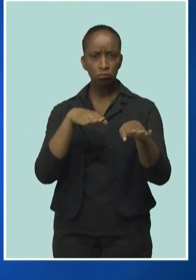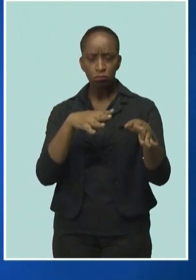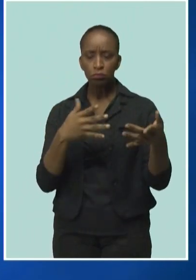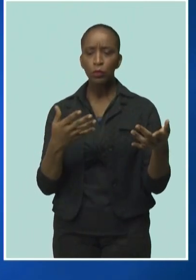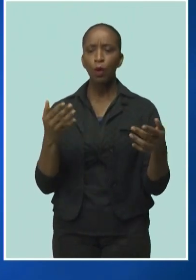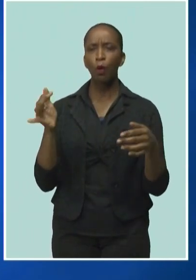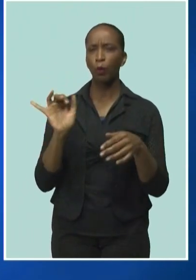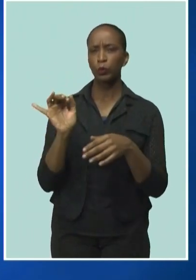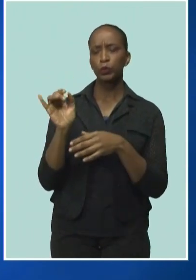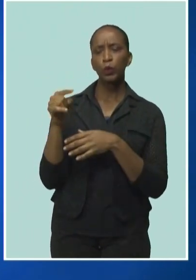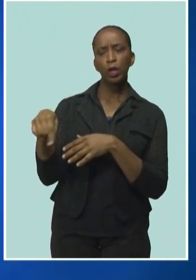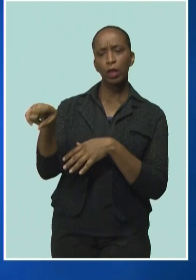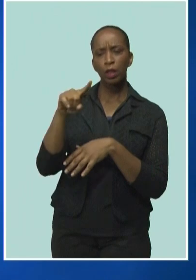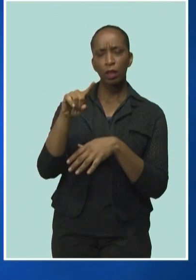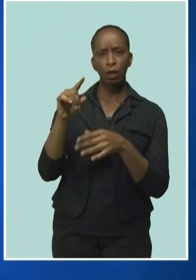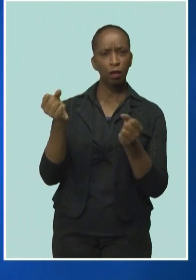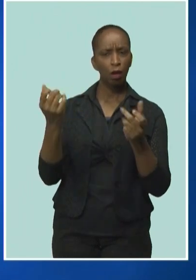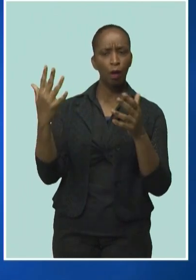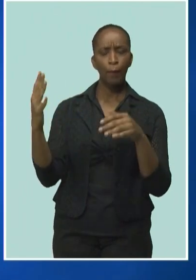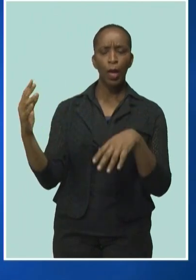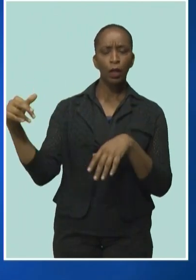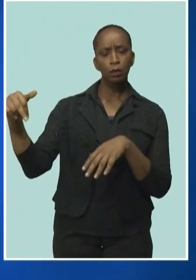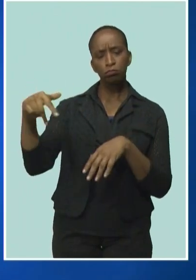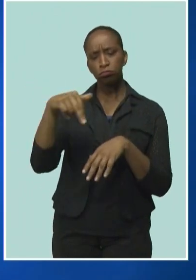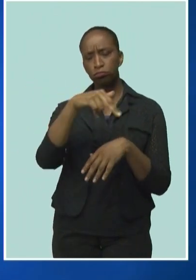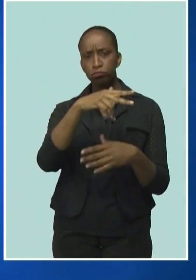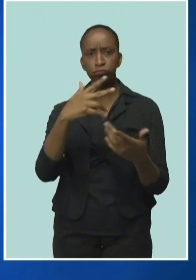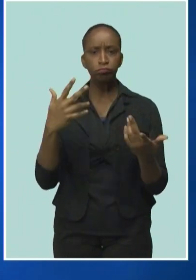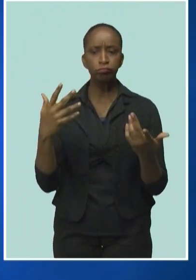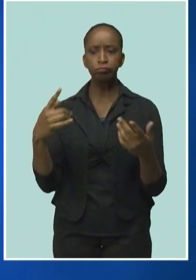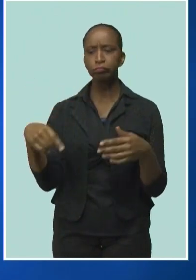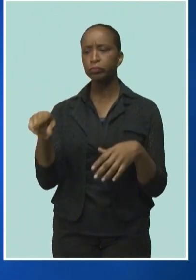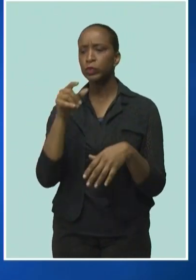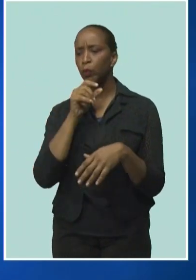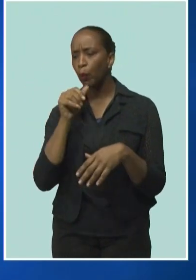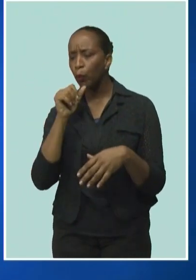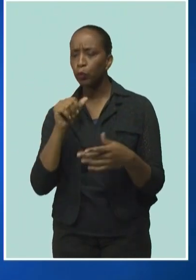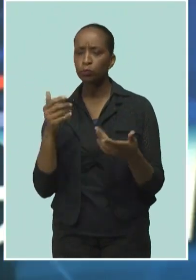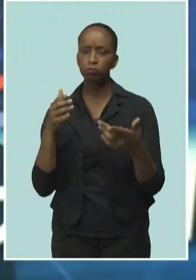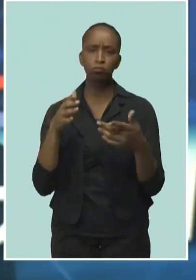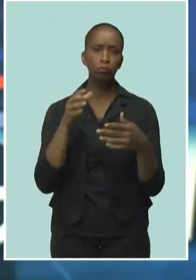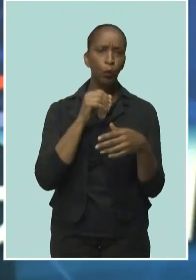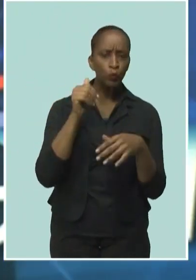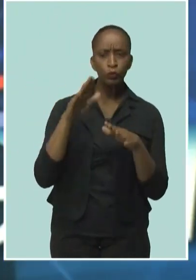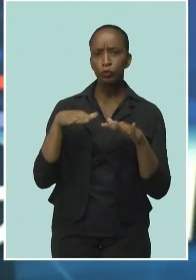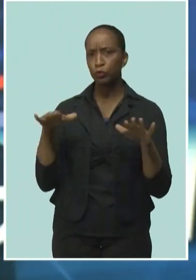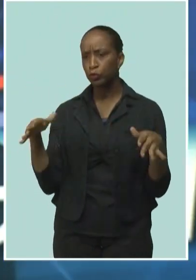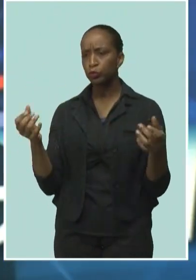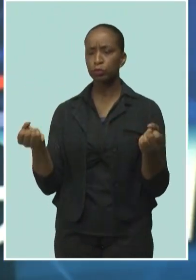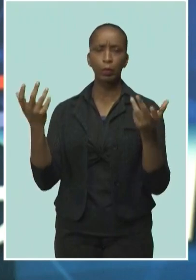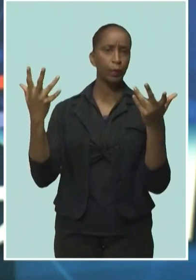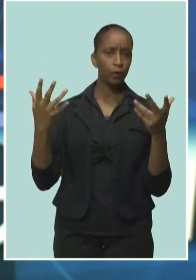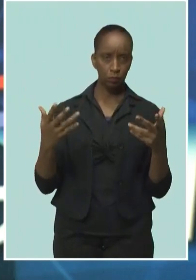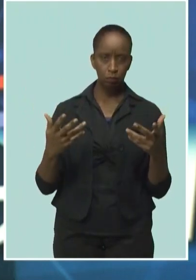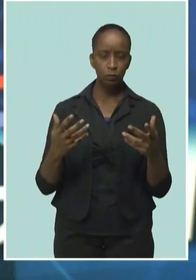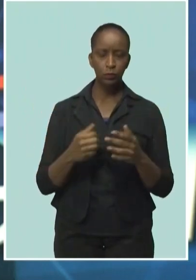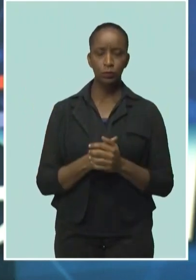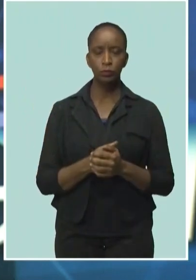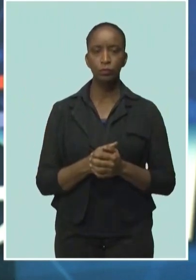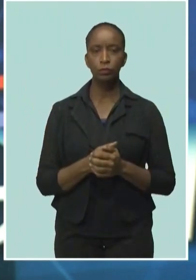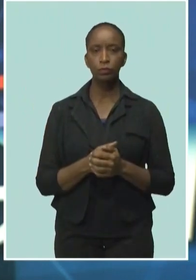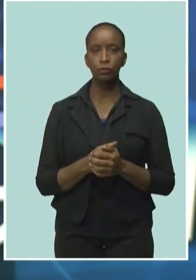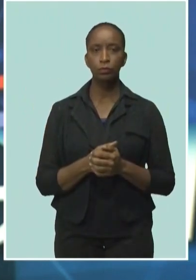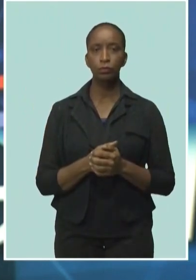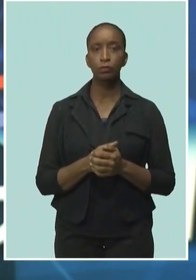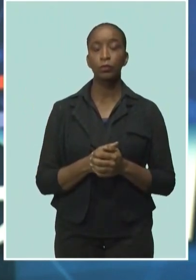pedestrian population who typically use the crossing. Government Senator John King, who